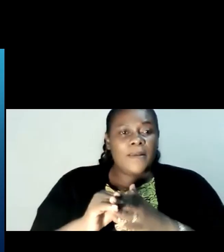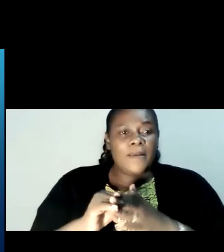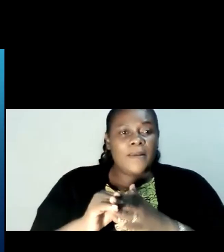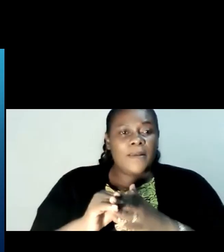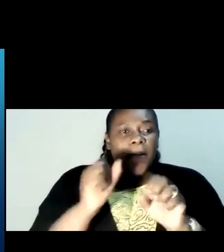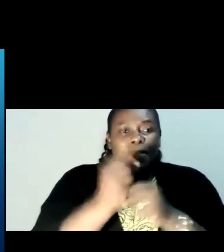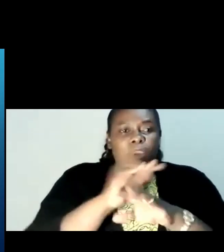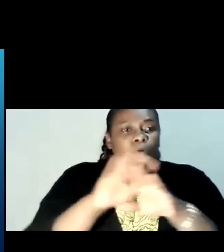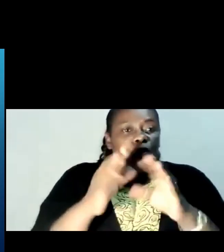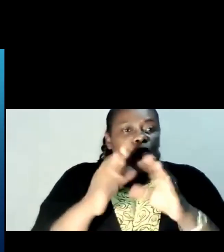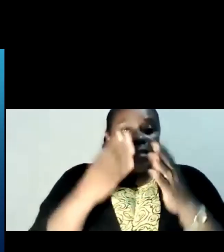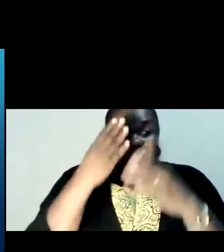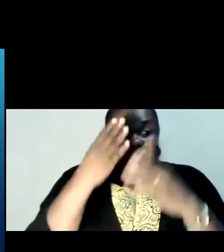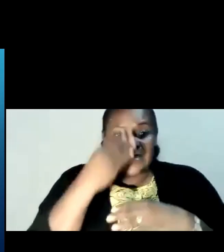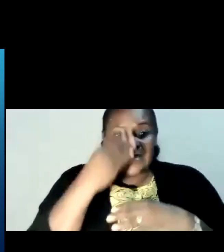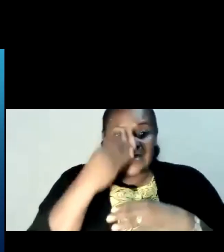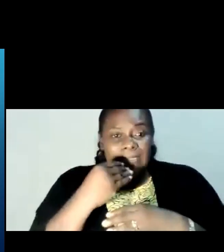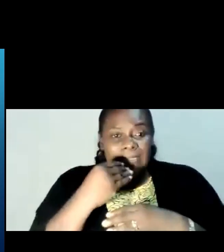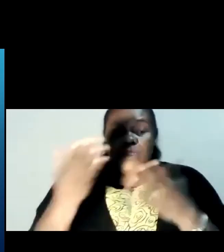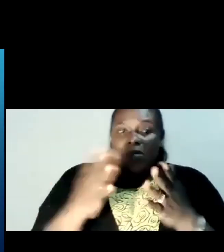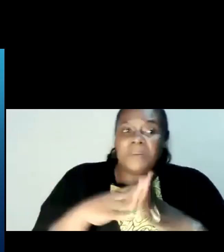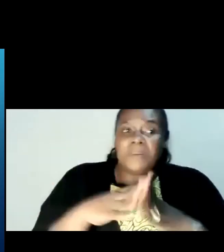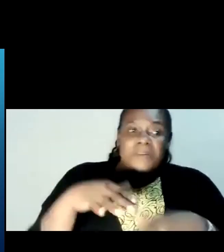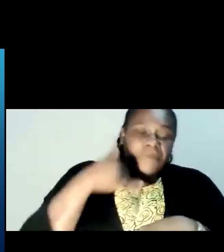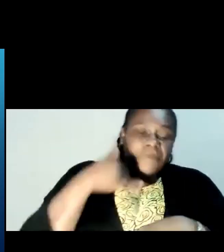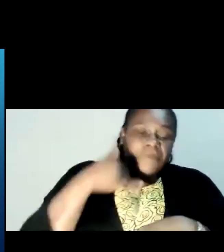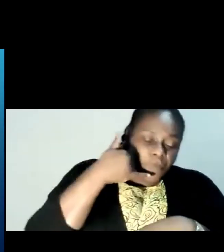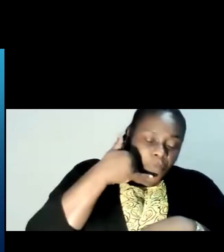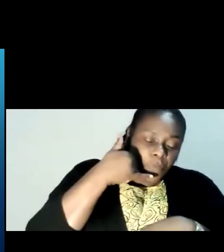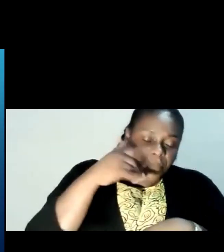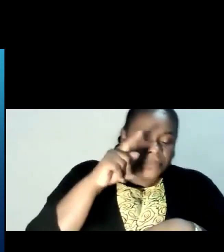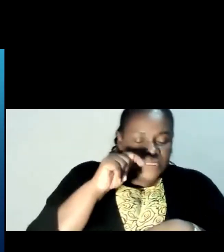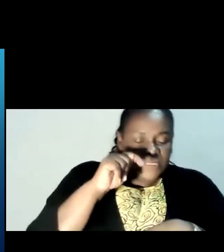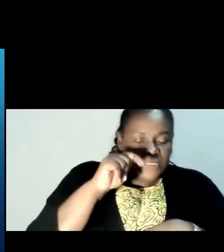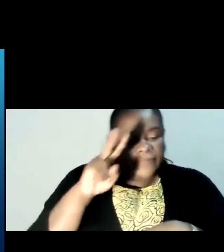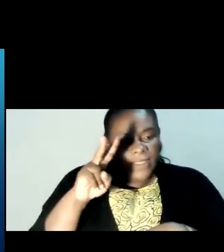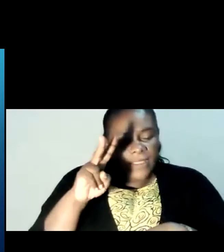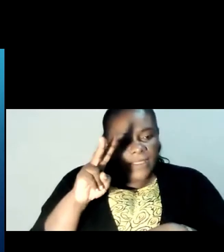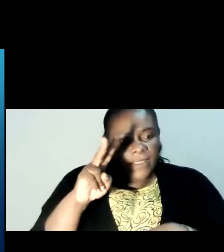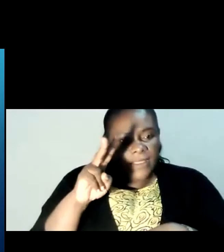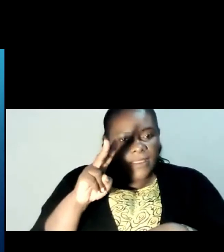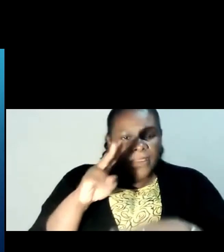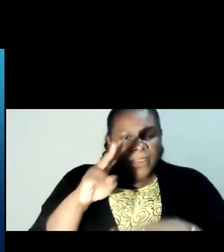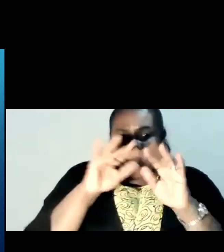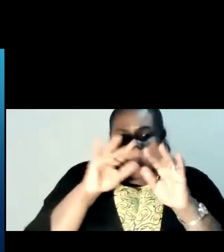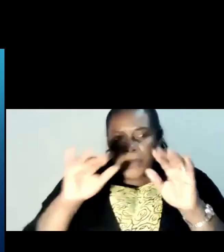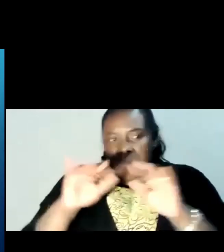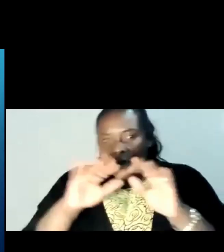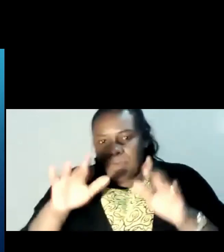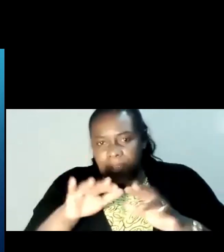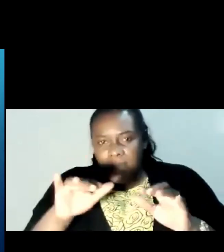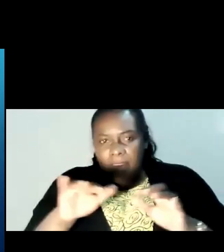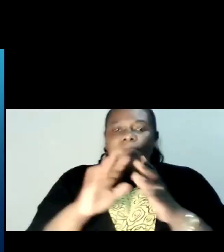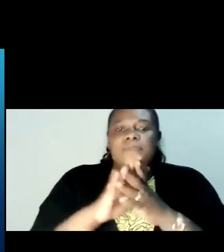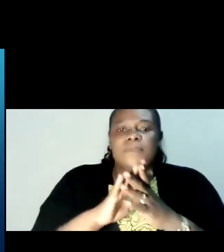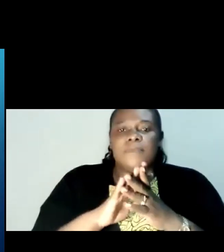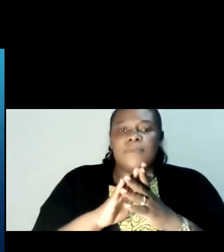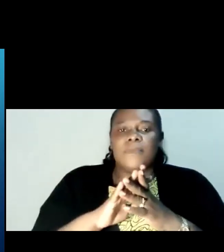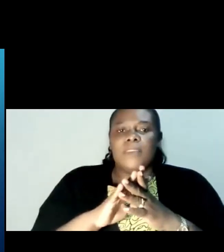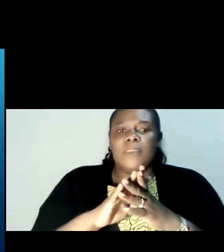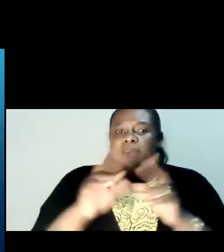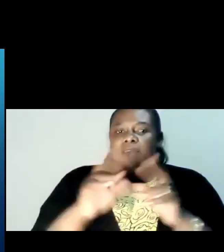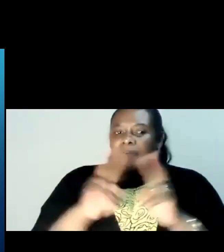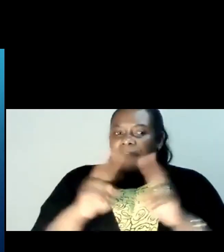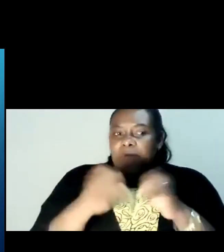such as cell phones, the television, computer screens, etc. It is important to stop